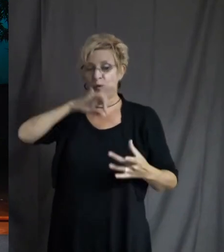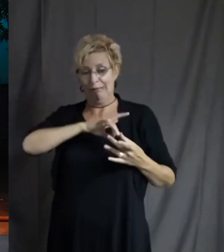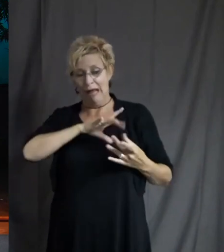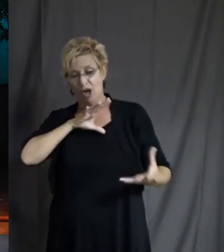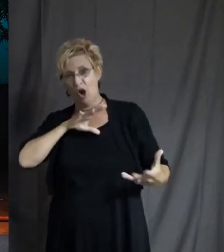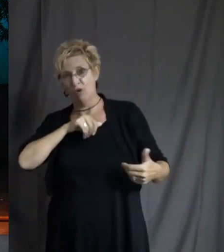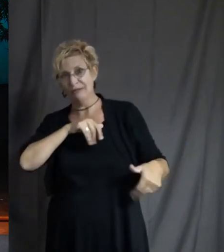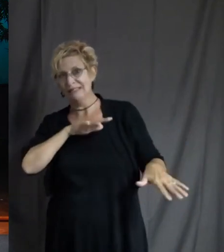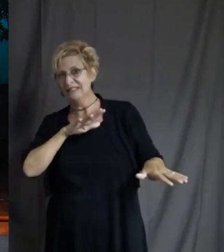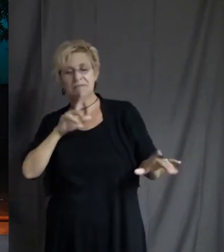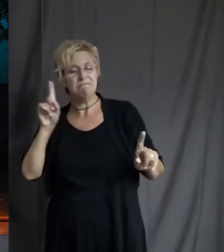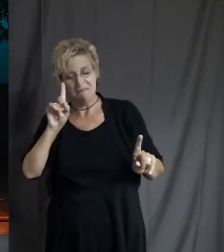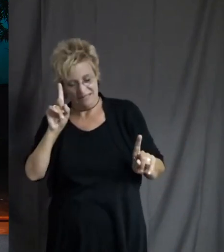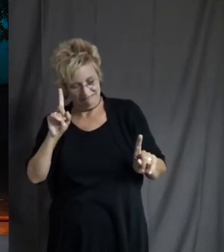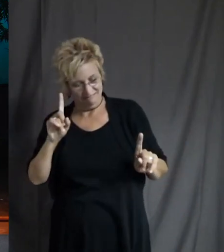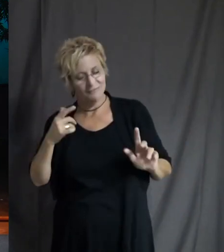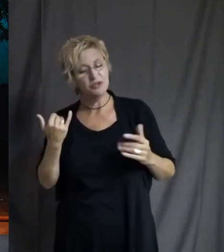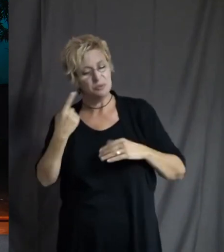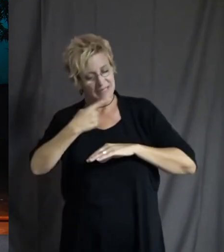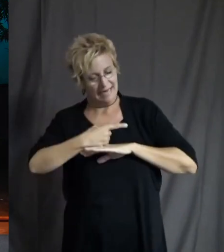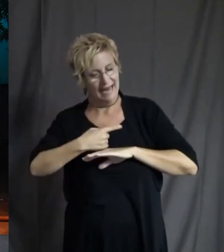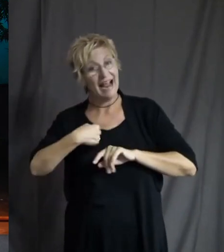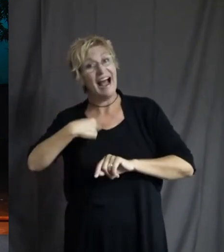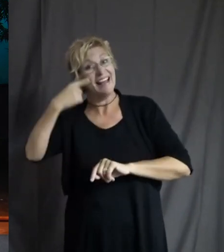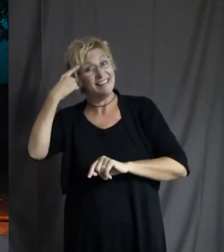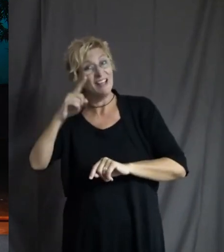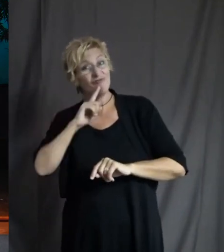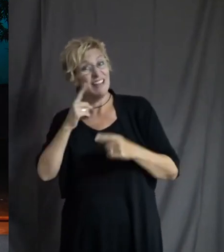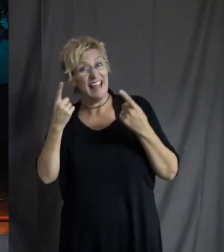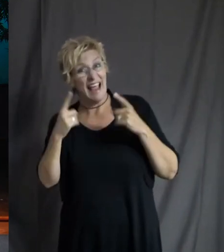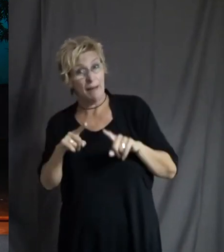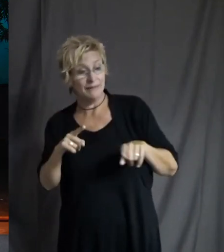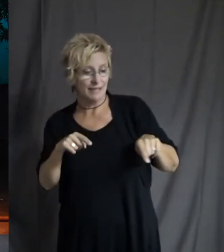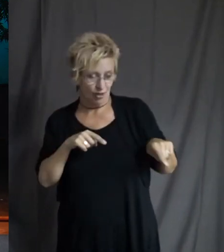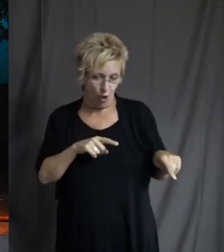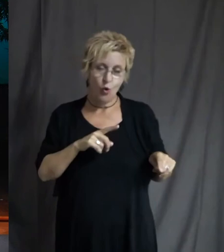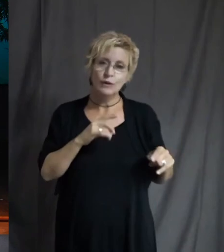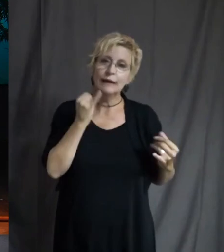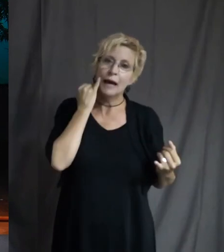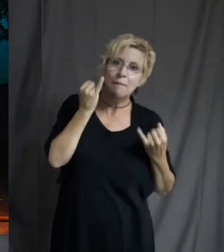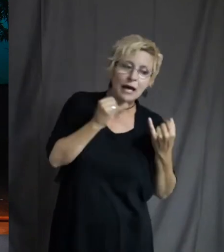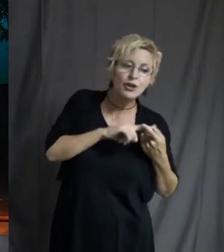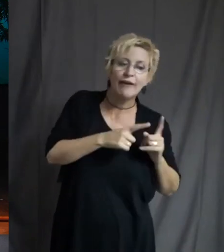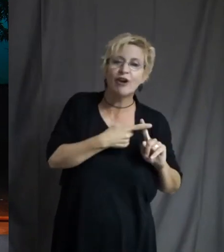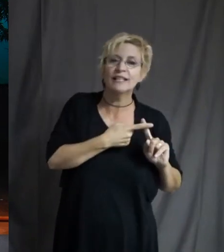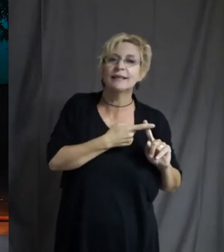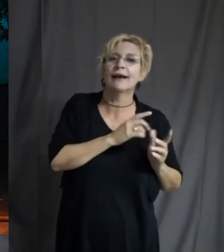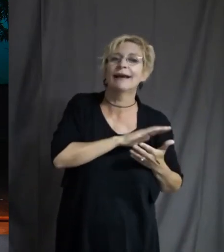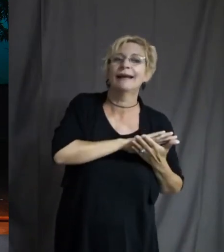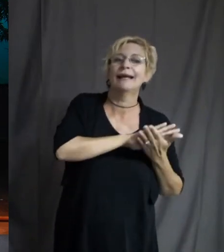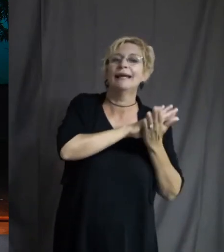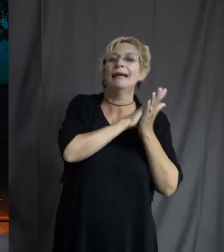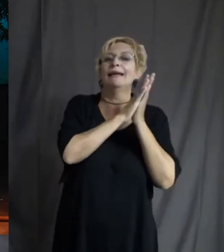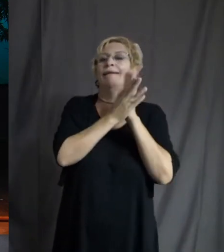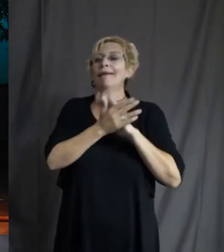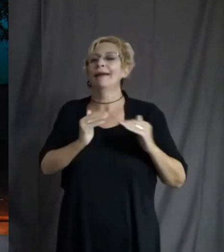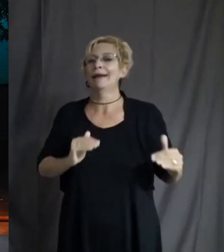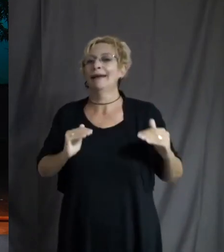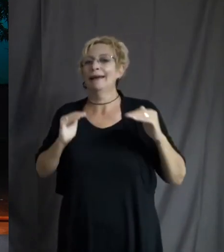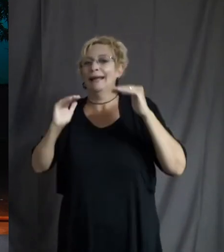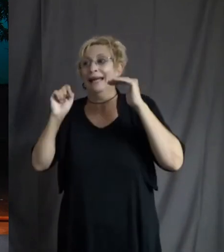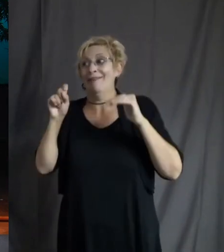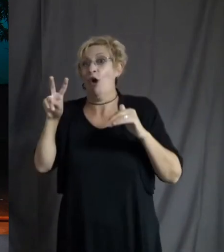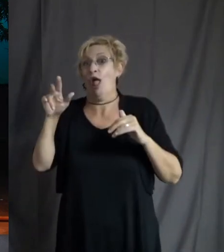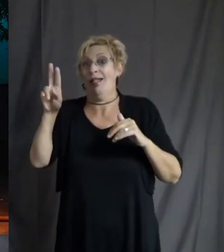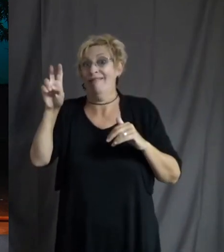to argue today that what really happens is they just evolve. And that our imaginary friends